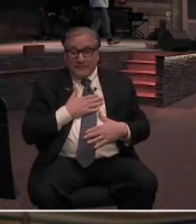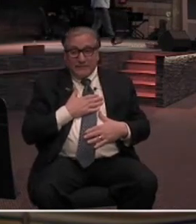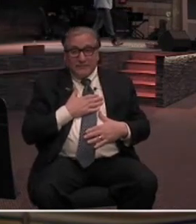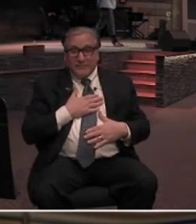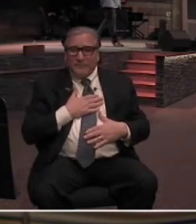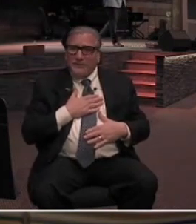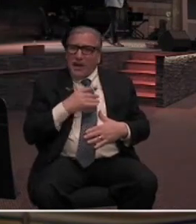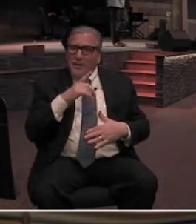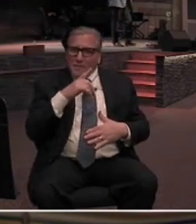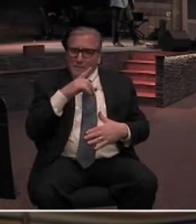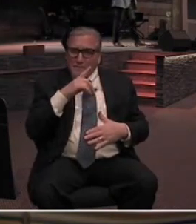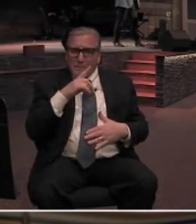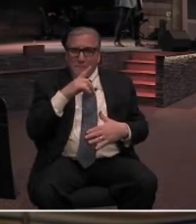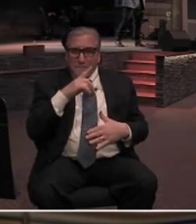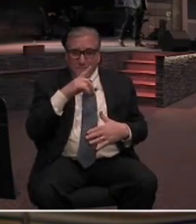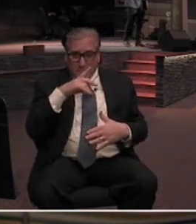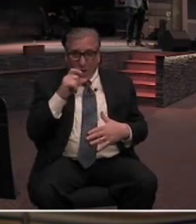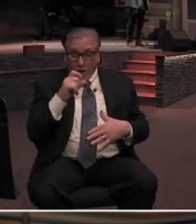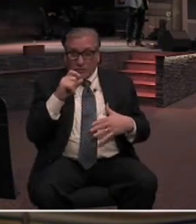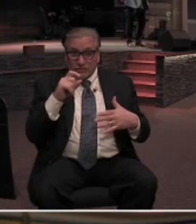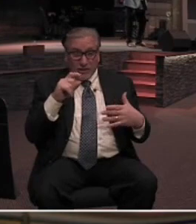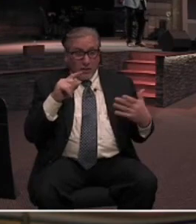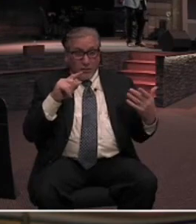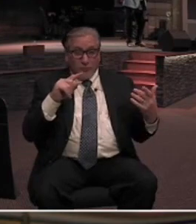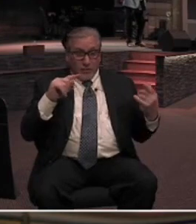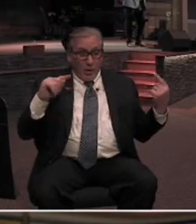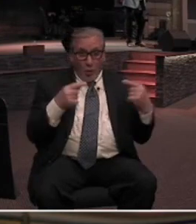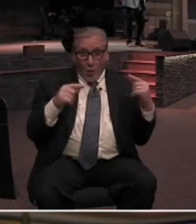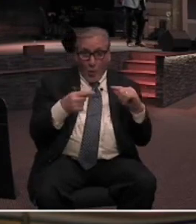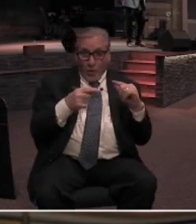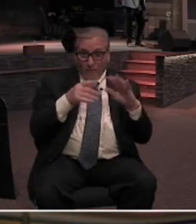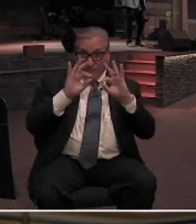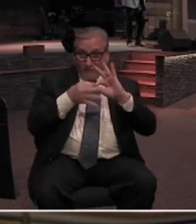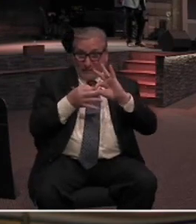Just because the injury is fixed